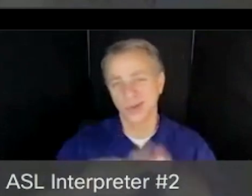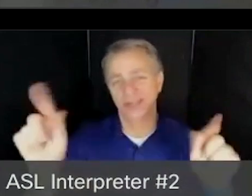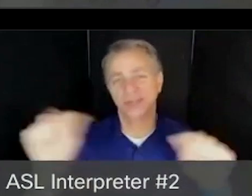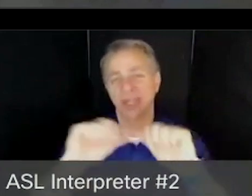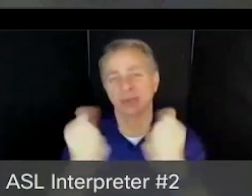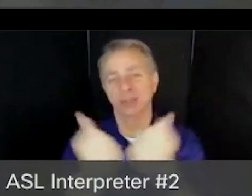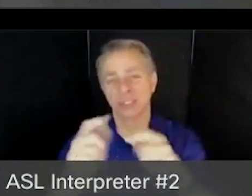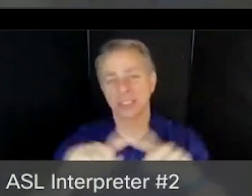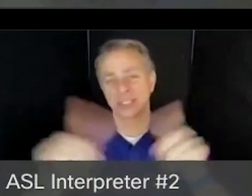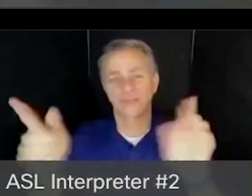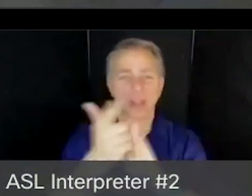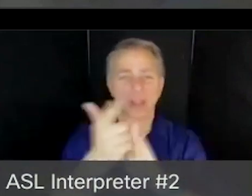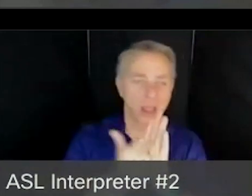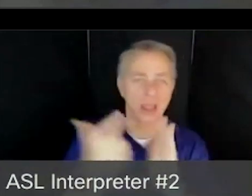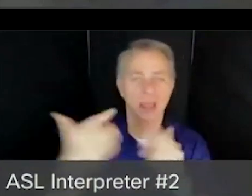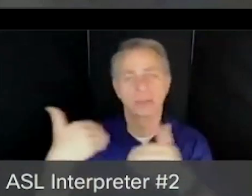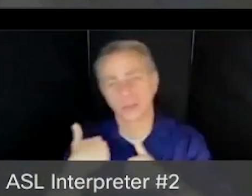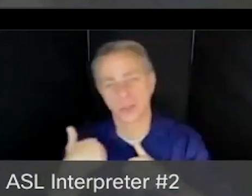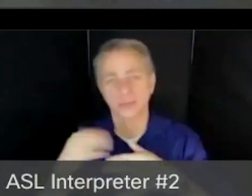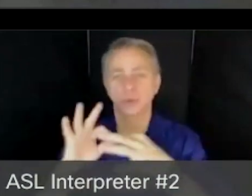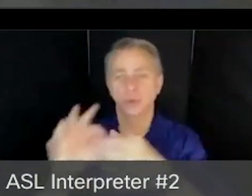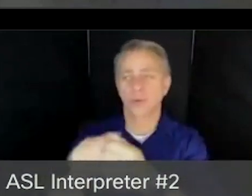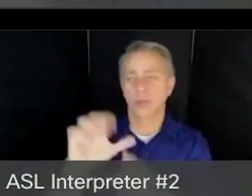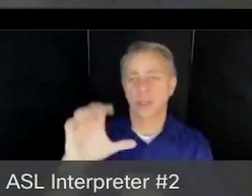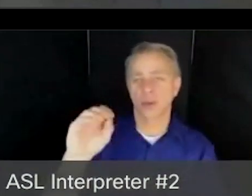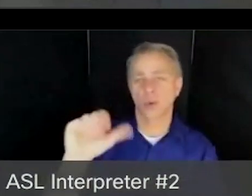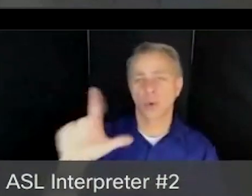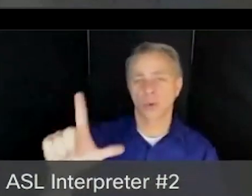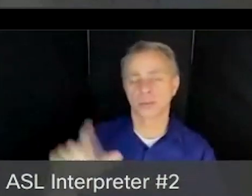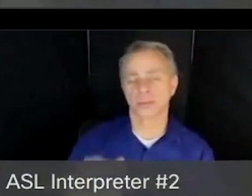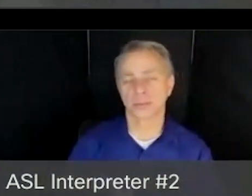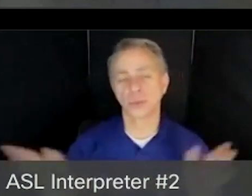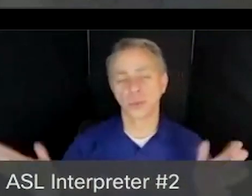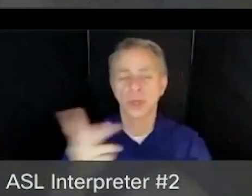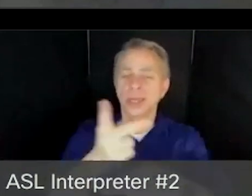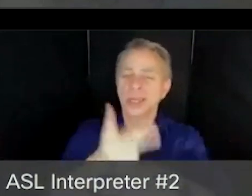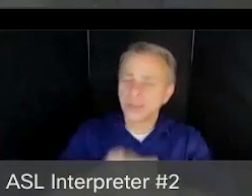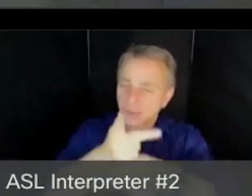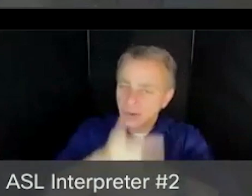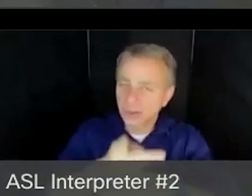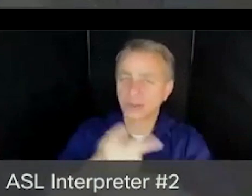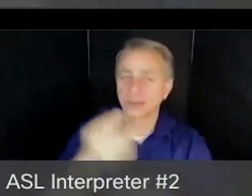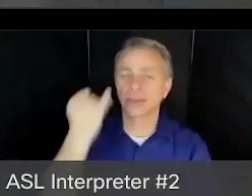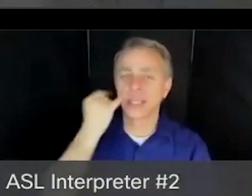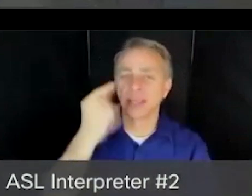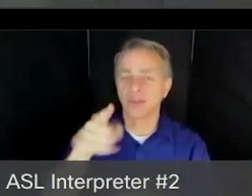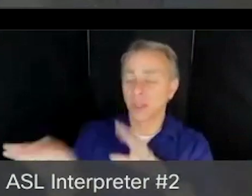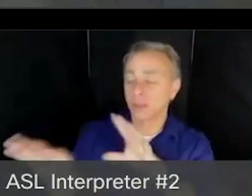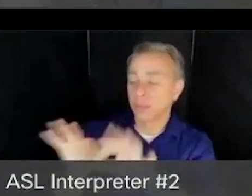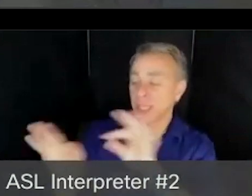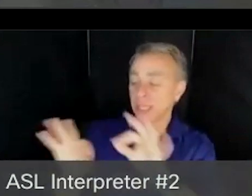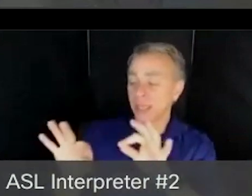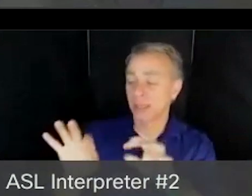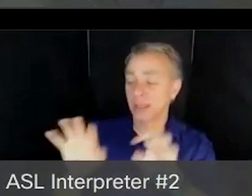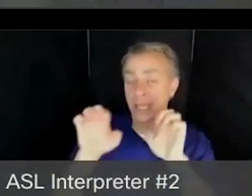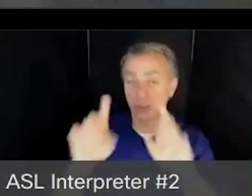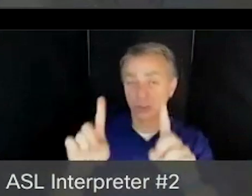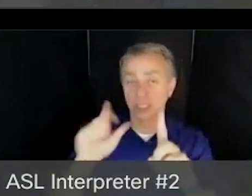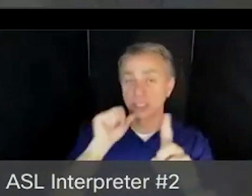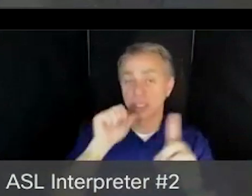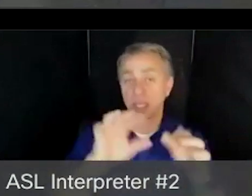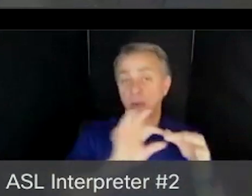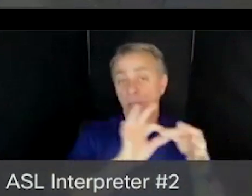government? So the distinction of using non-education data or looking at perhaps education